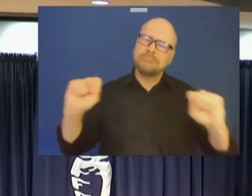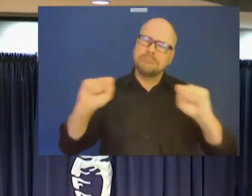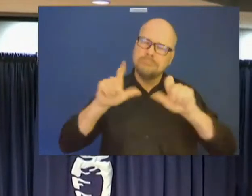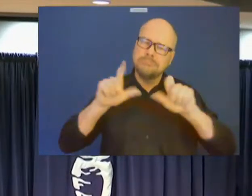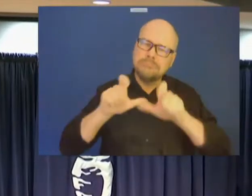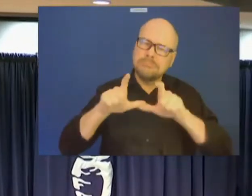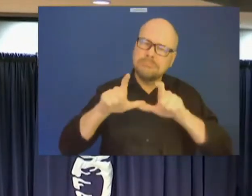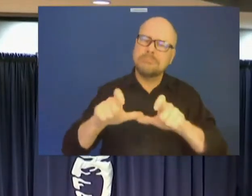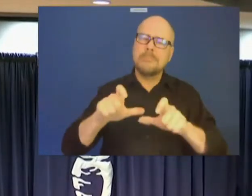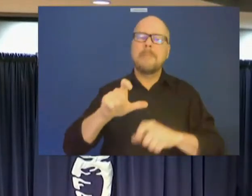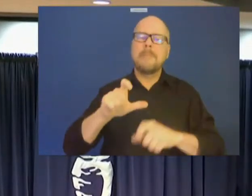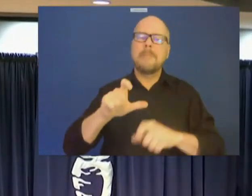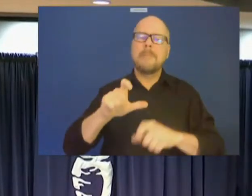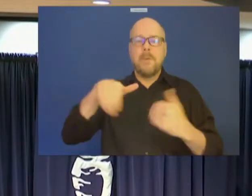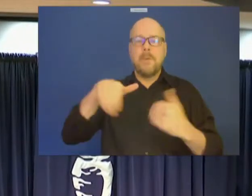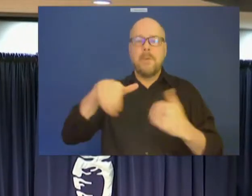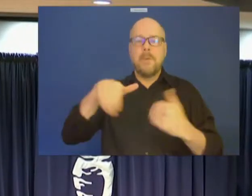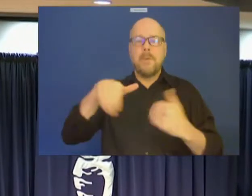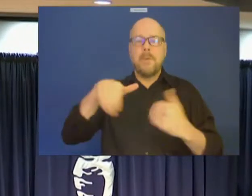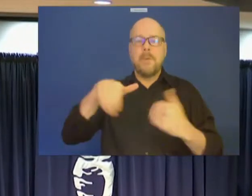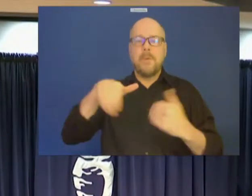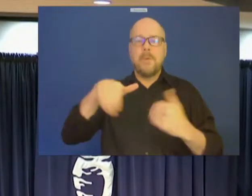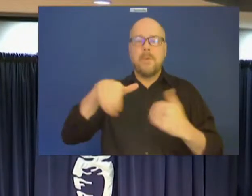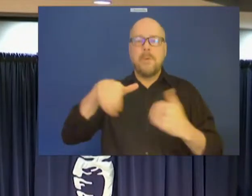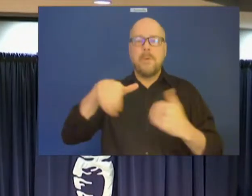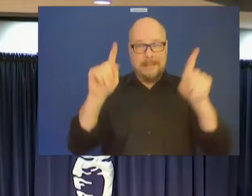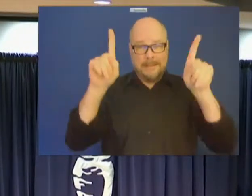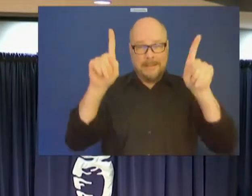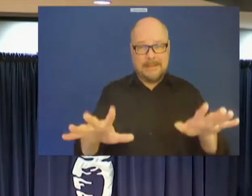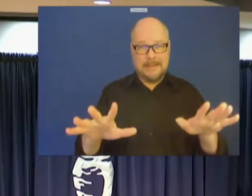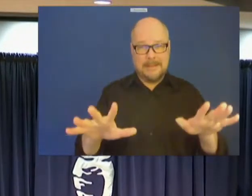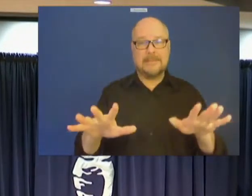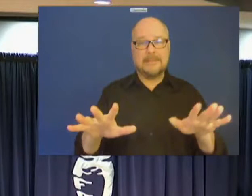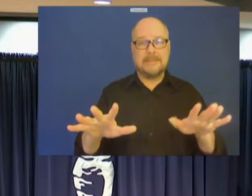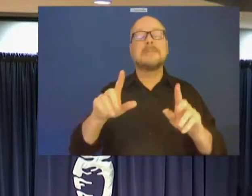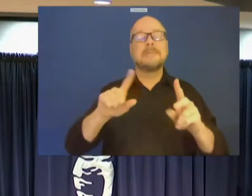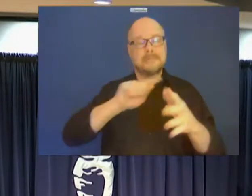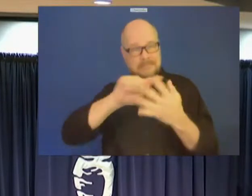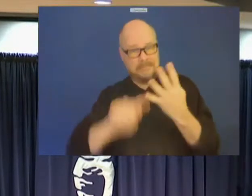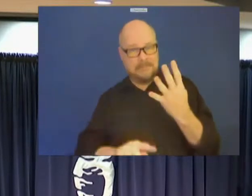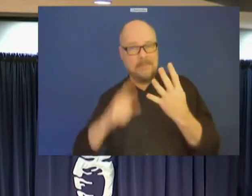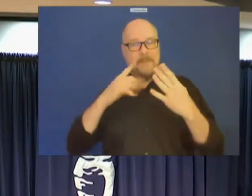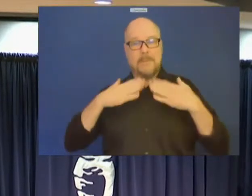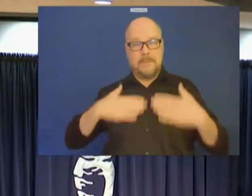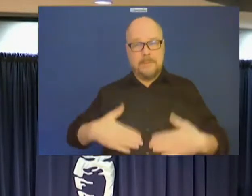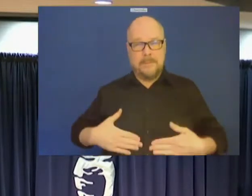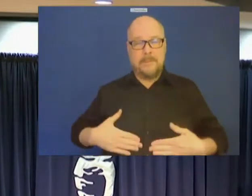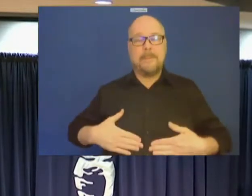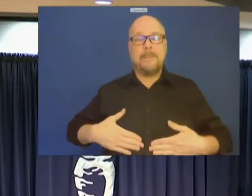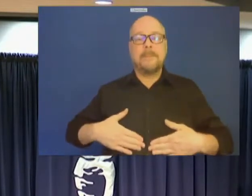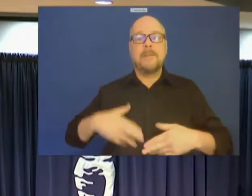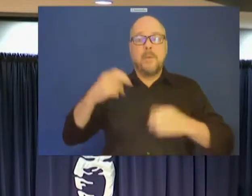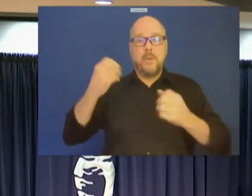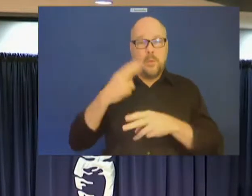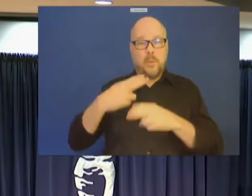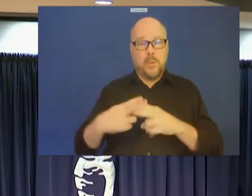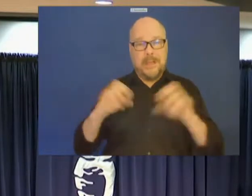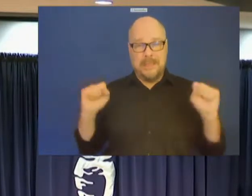officer's physical abilities test and the Cooper Fitness Test. These tests involve weightlifting, vertical